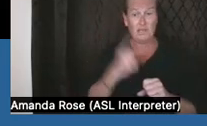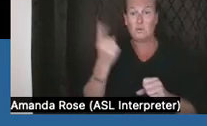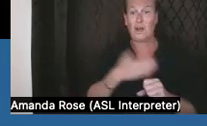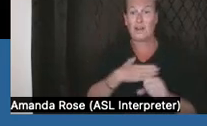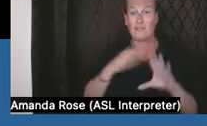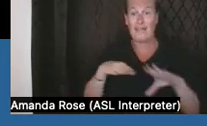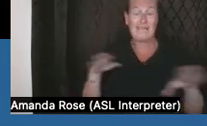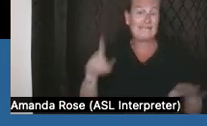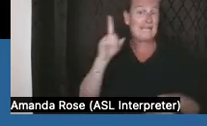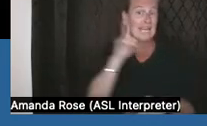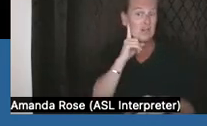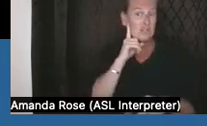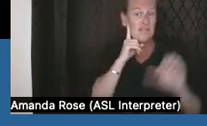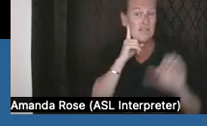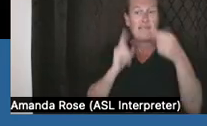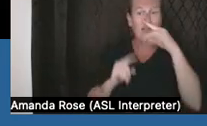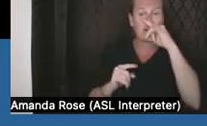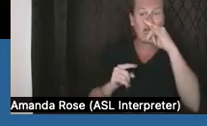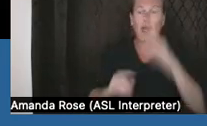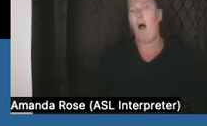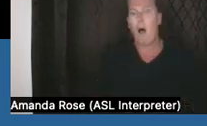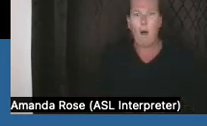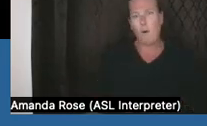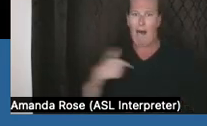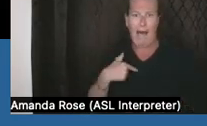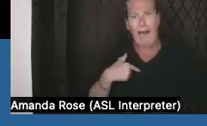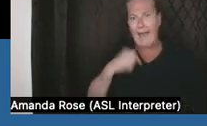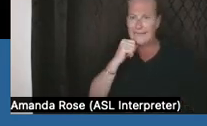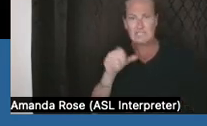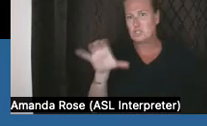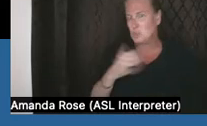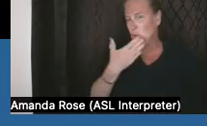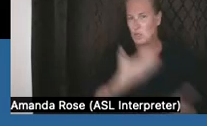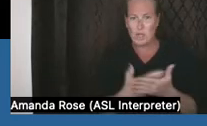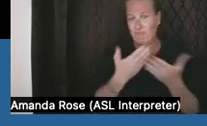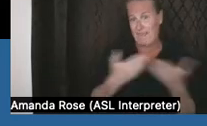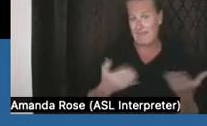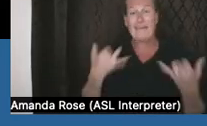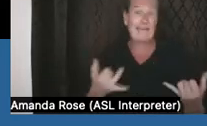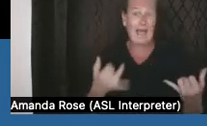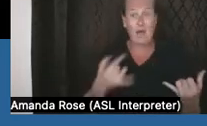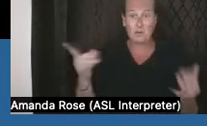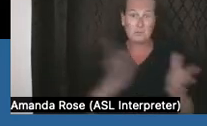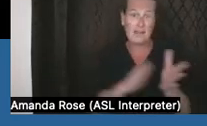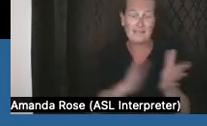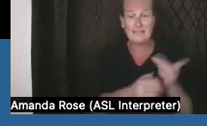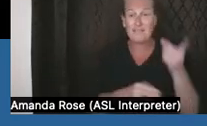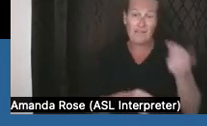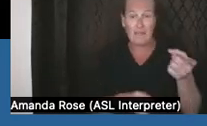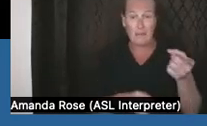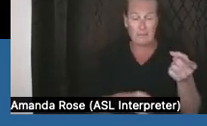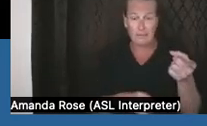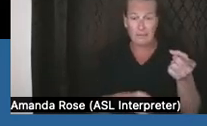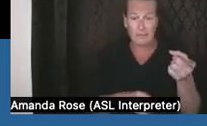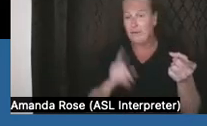then the other kid's like, oh, so I didn't do the good thing because now you're giving him